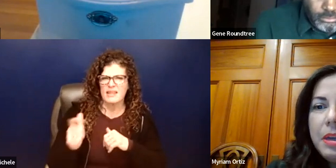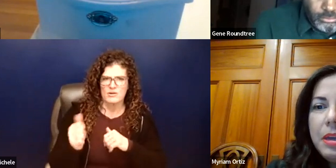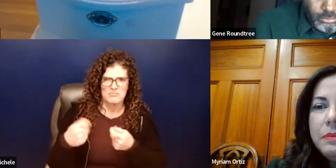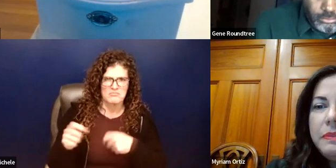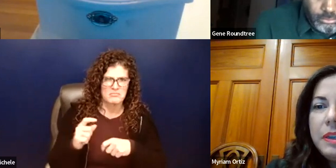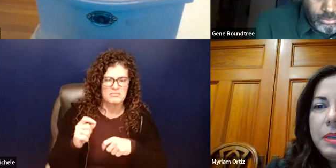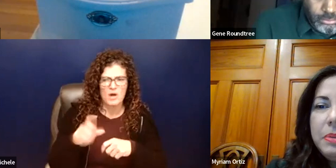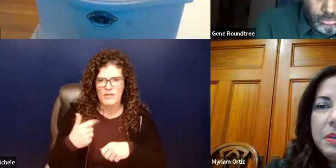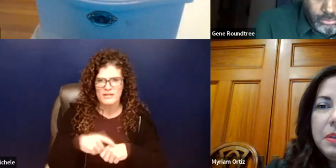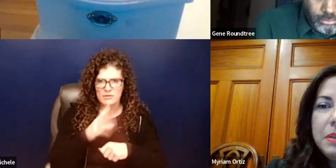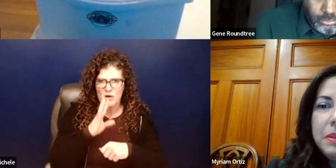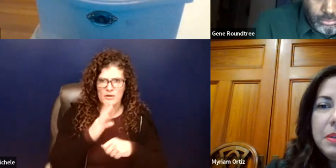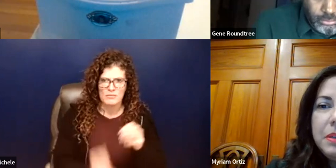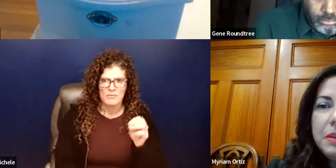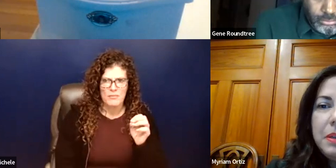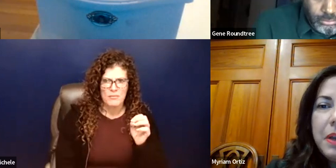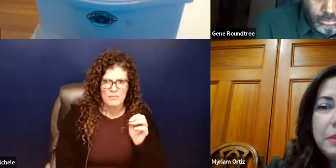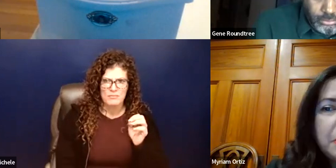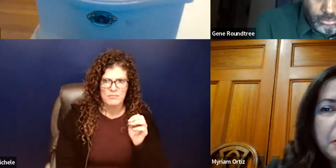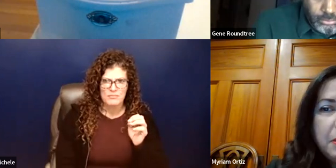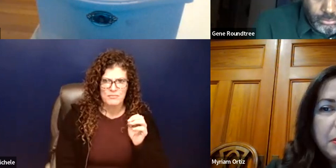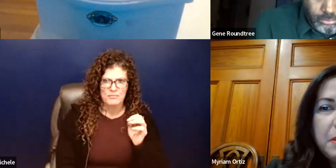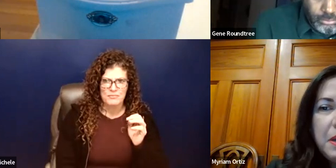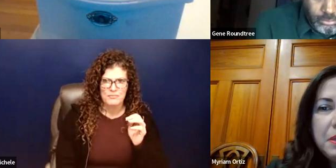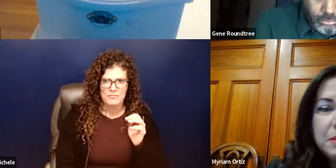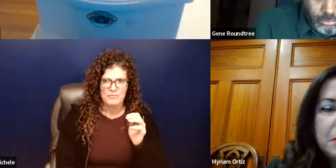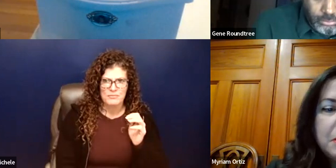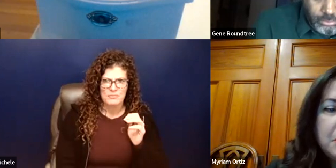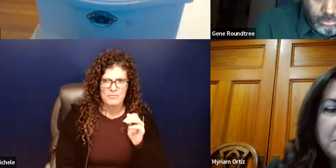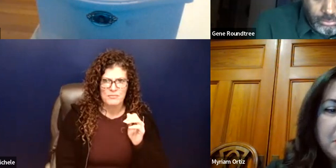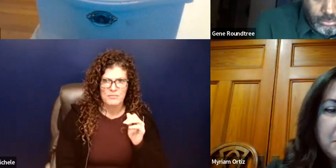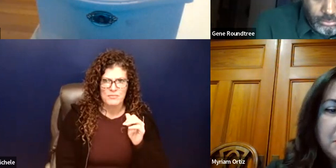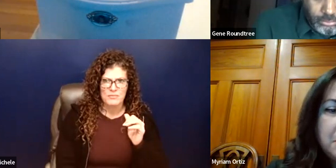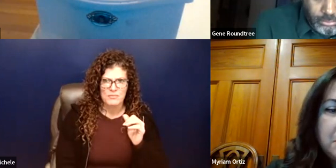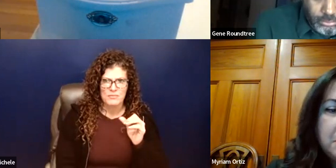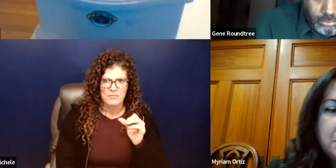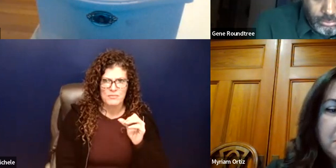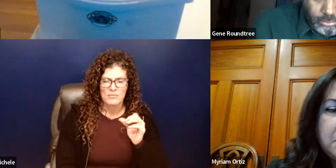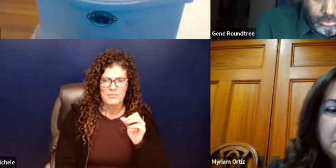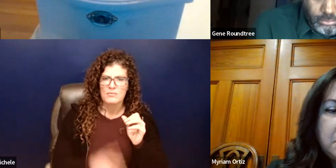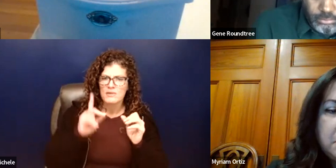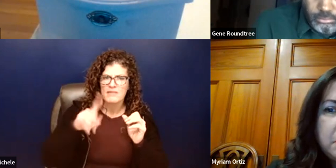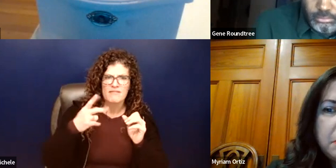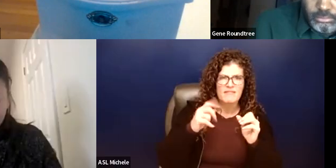time. Philippe Lederer, you're next.